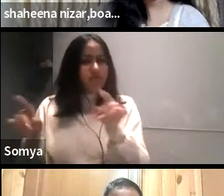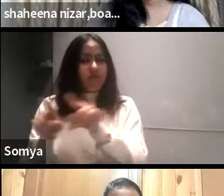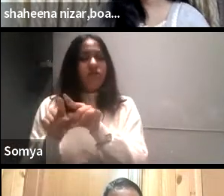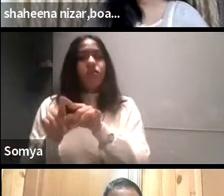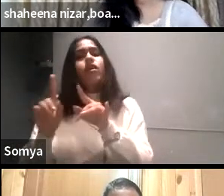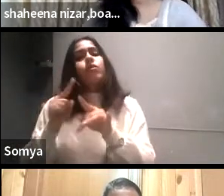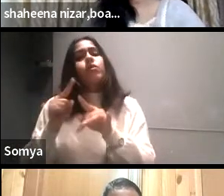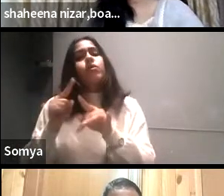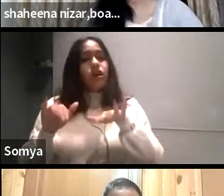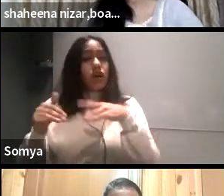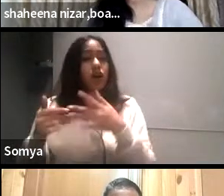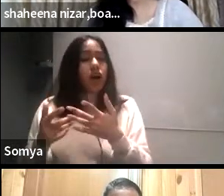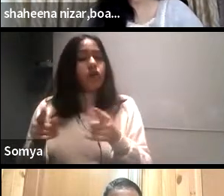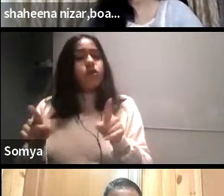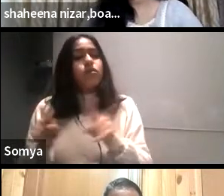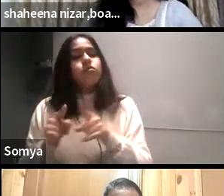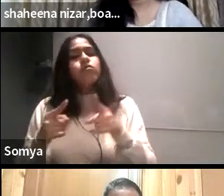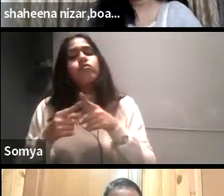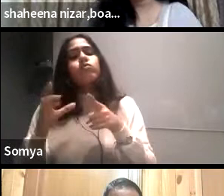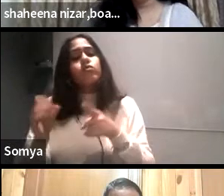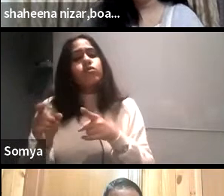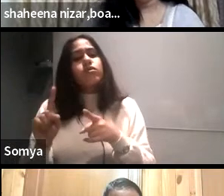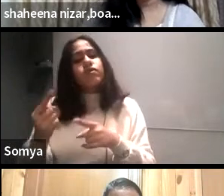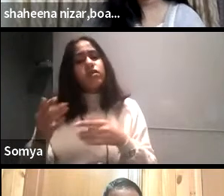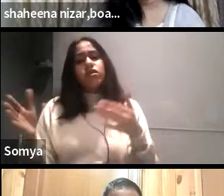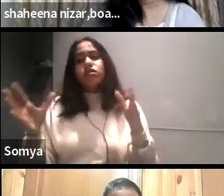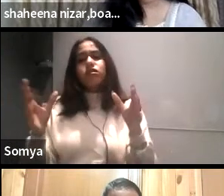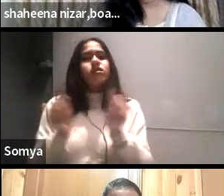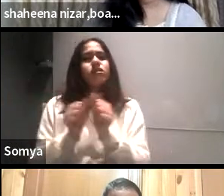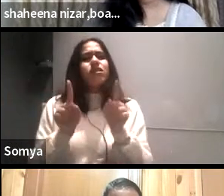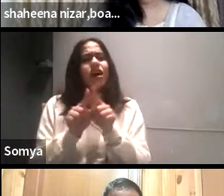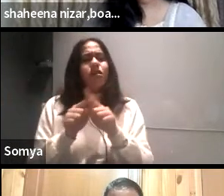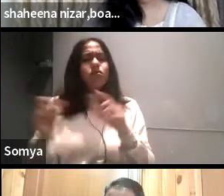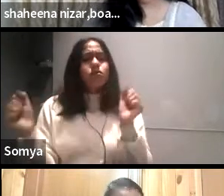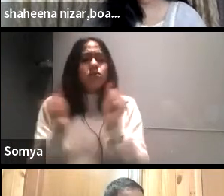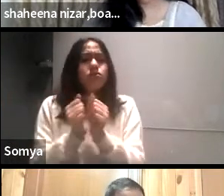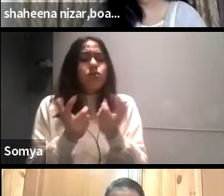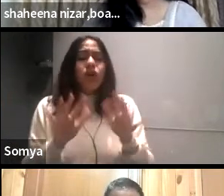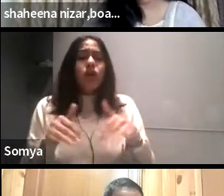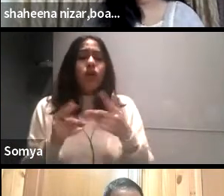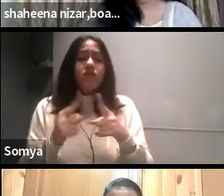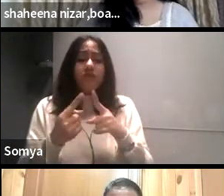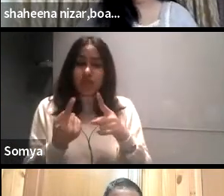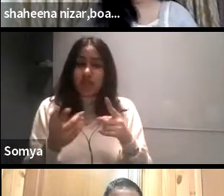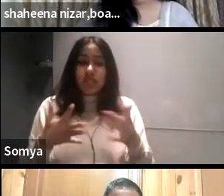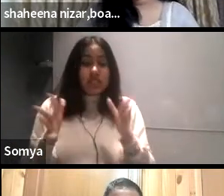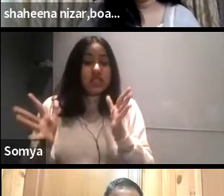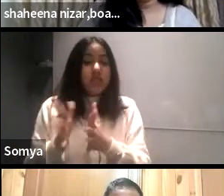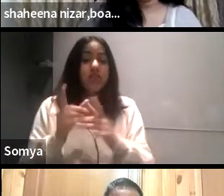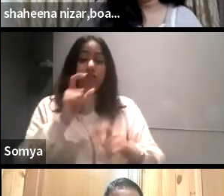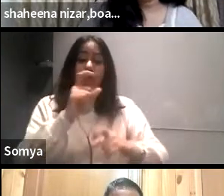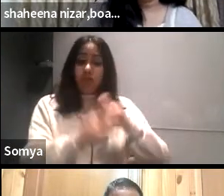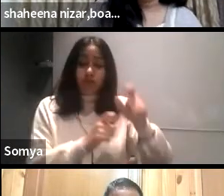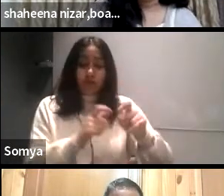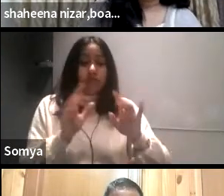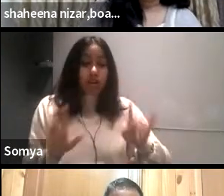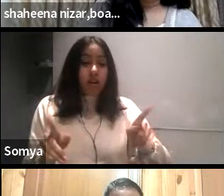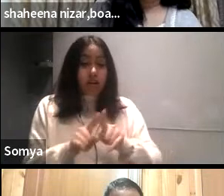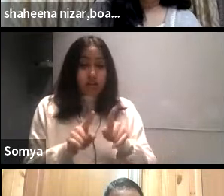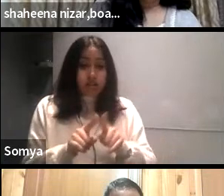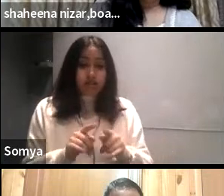how to keep them together. That was one thing. So we approached many corporates, and I